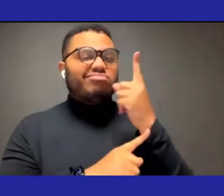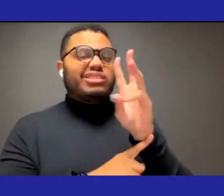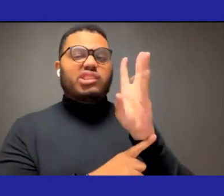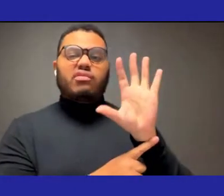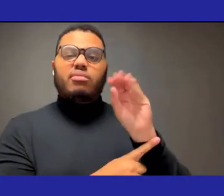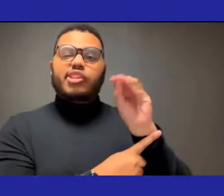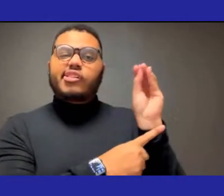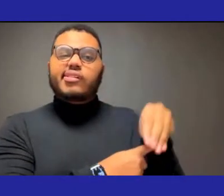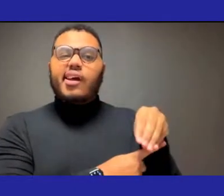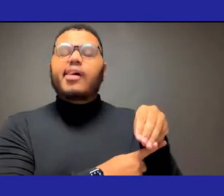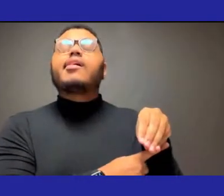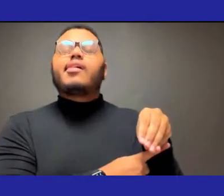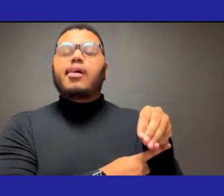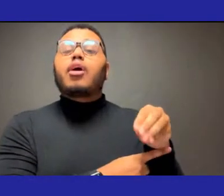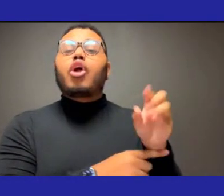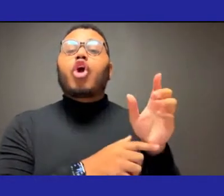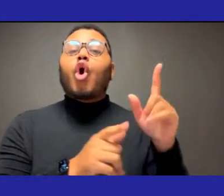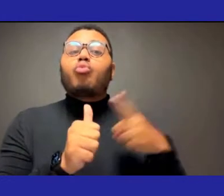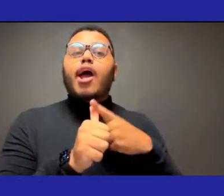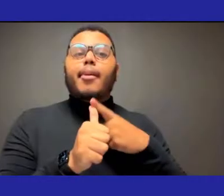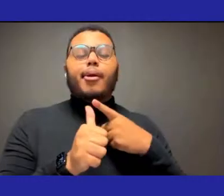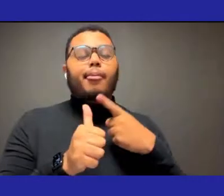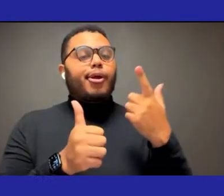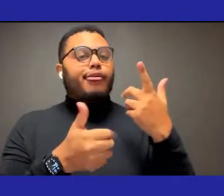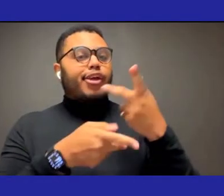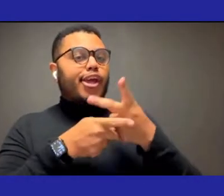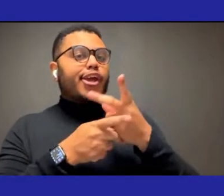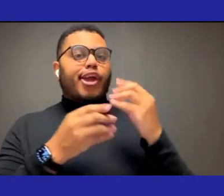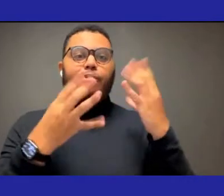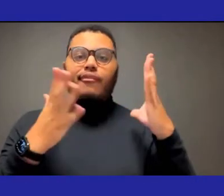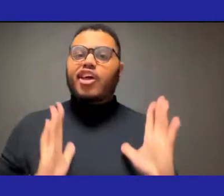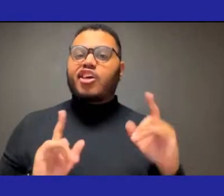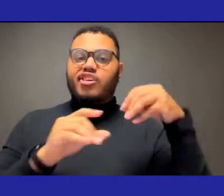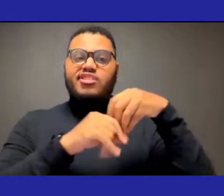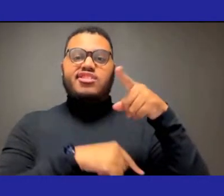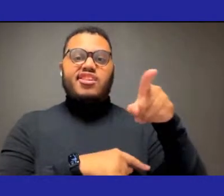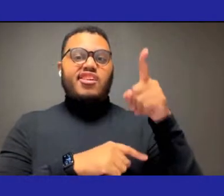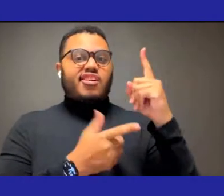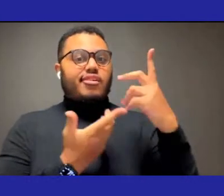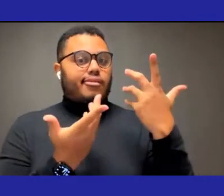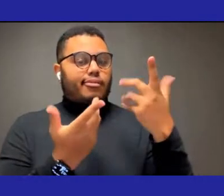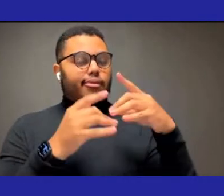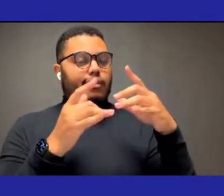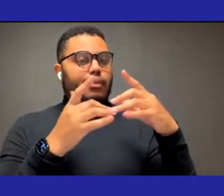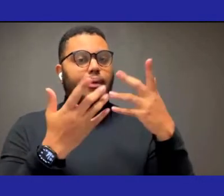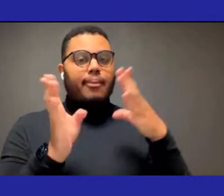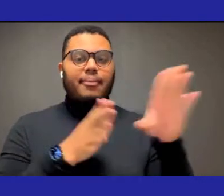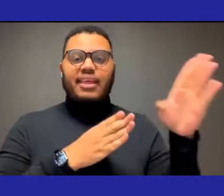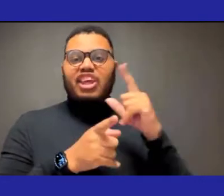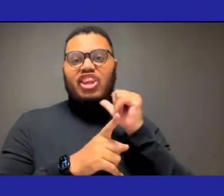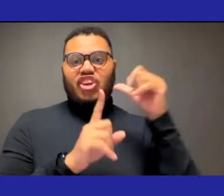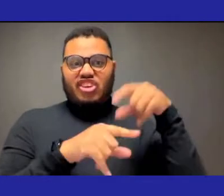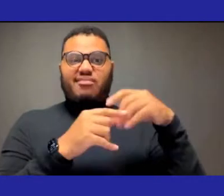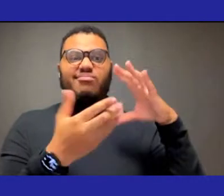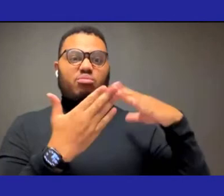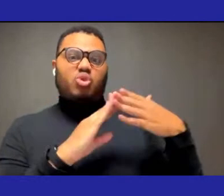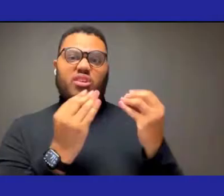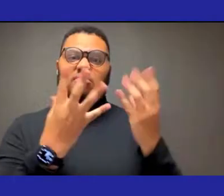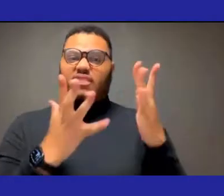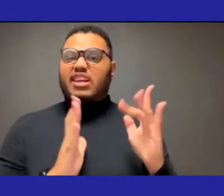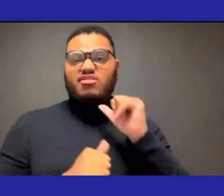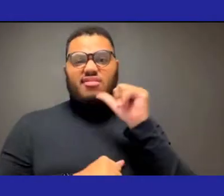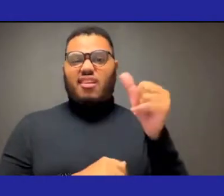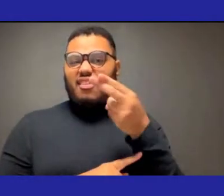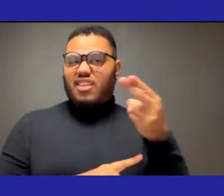of the primary care providers in the Essential Plan are amongst the community providers, not at H&H. The quality management